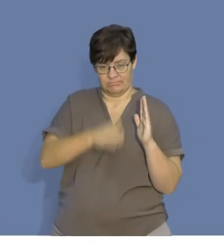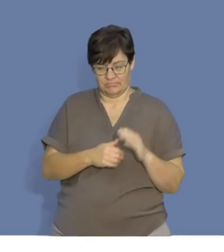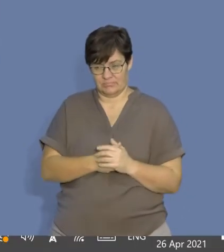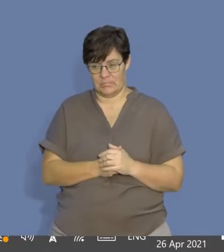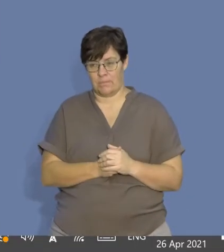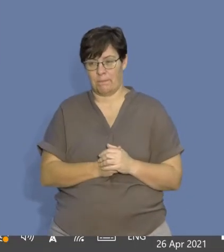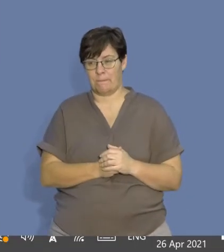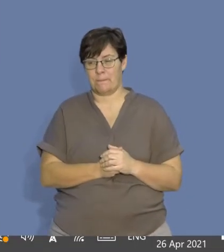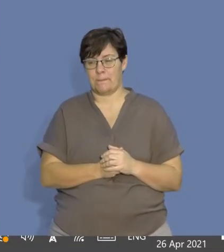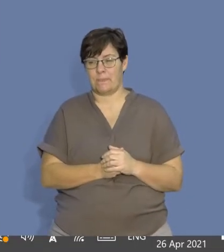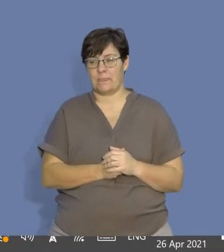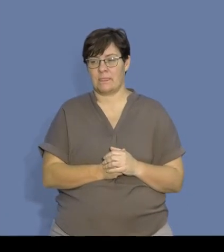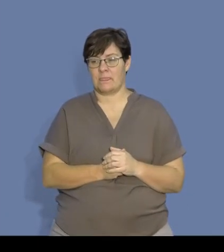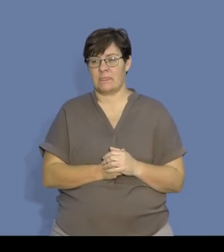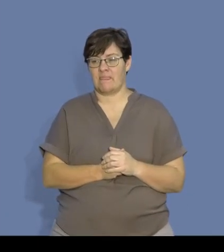that.